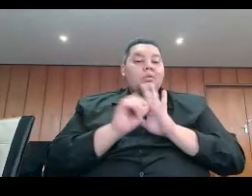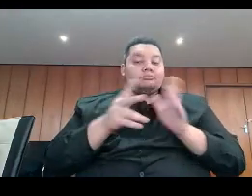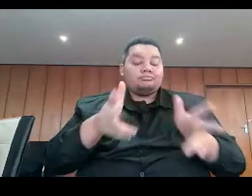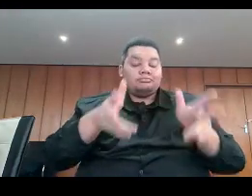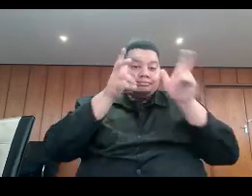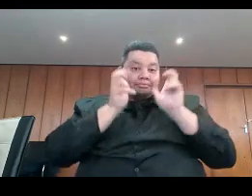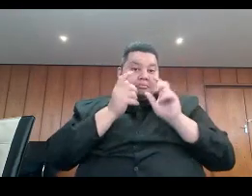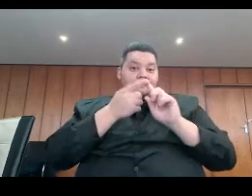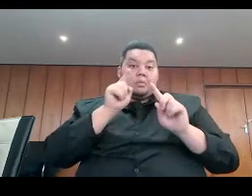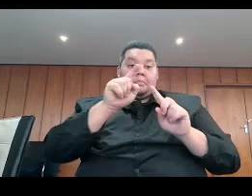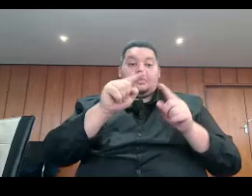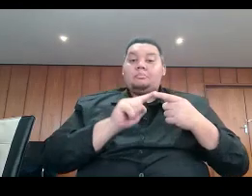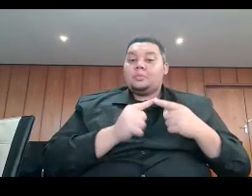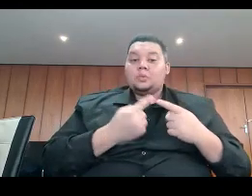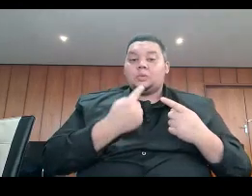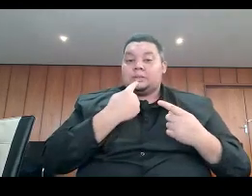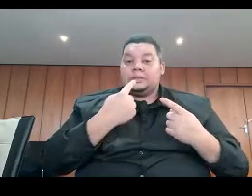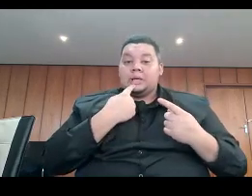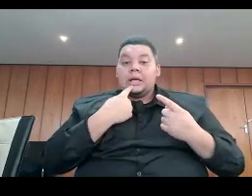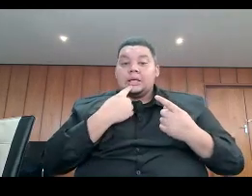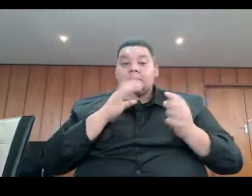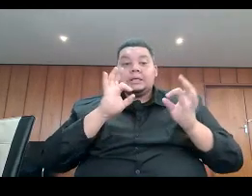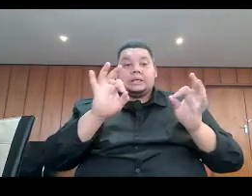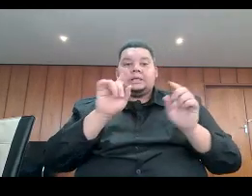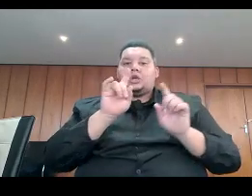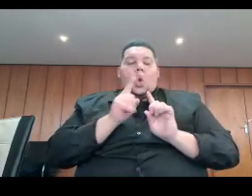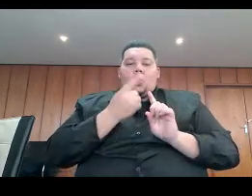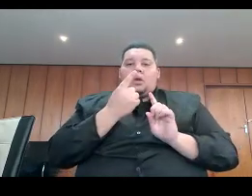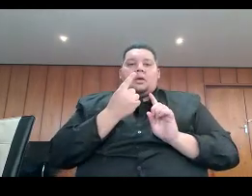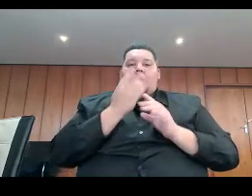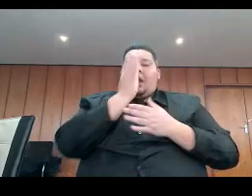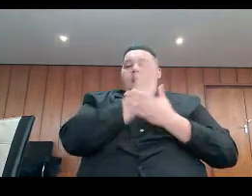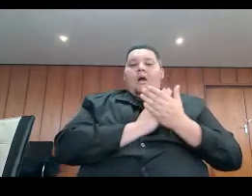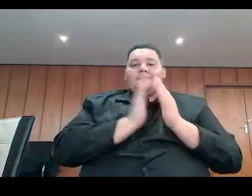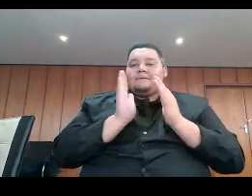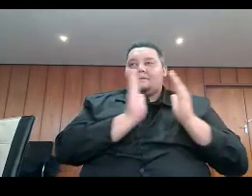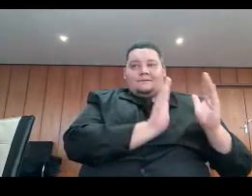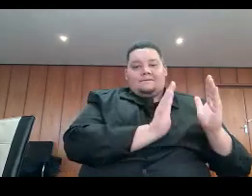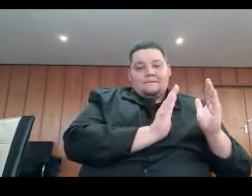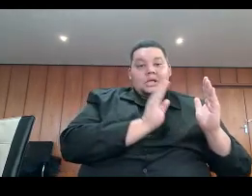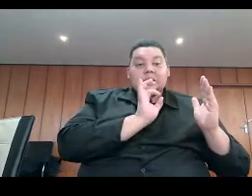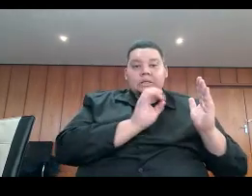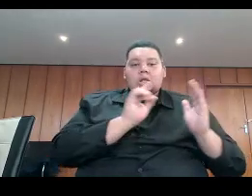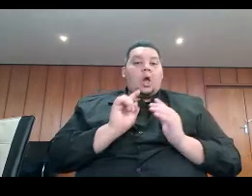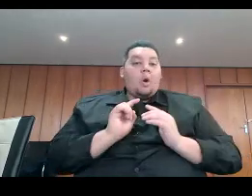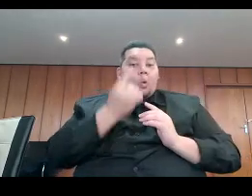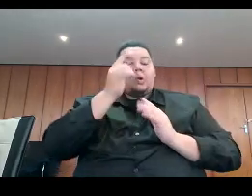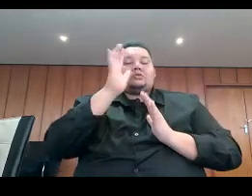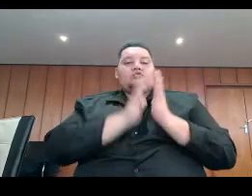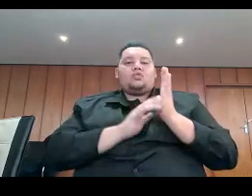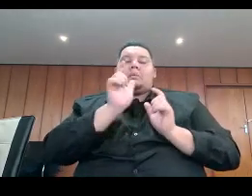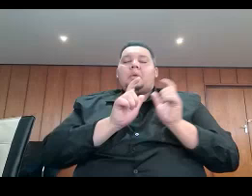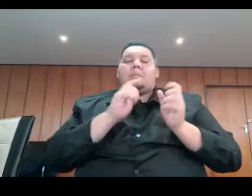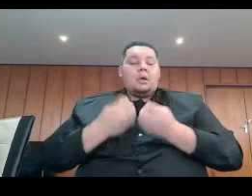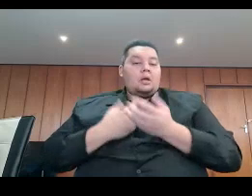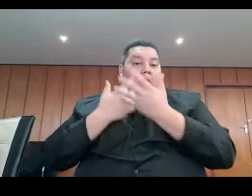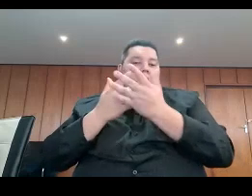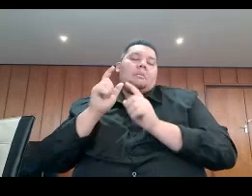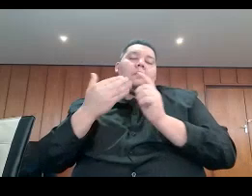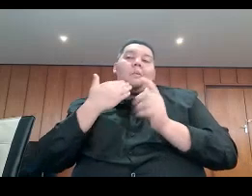takeaway point here is that this is only half the story. And this is often the only story that is told about people